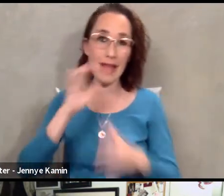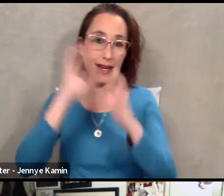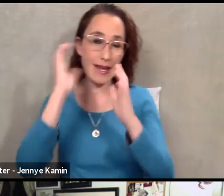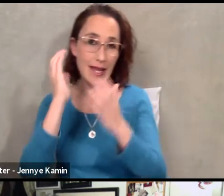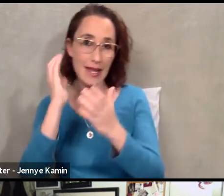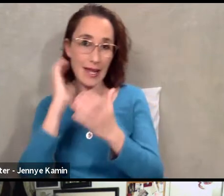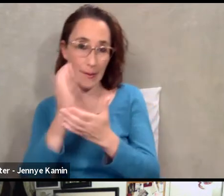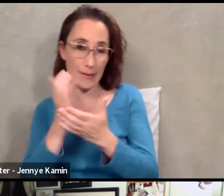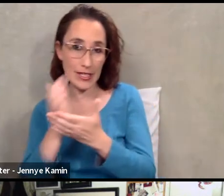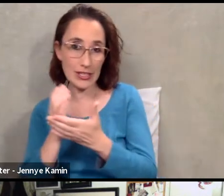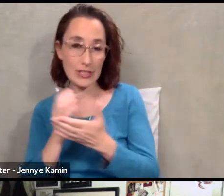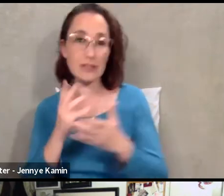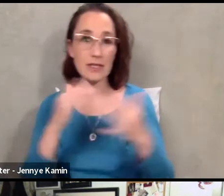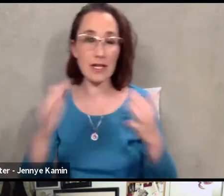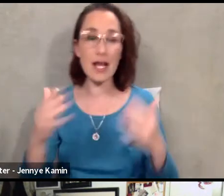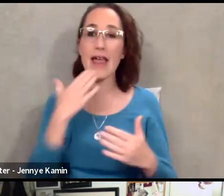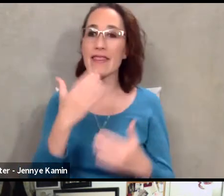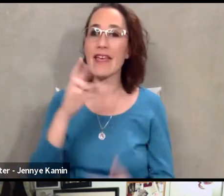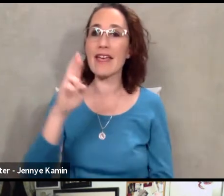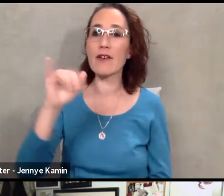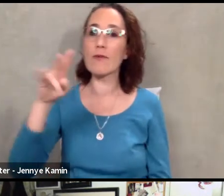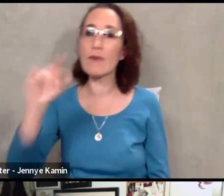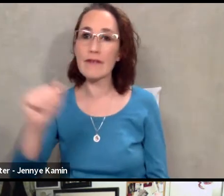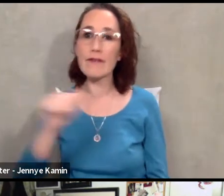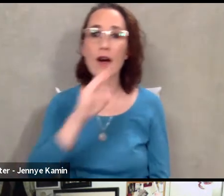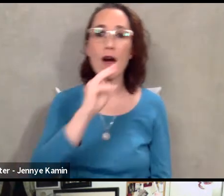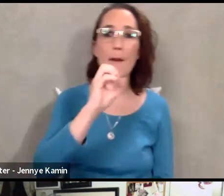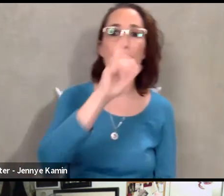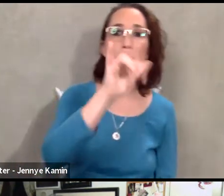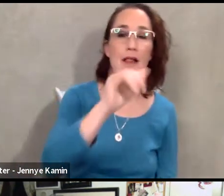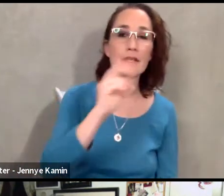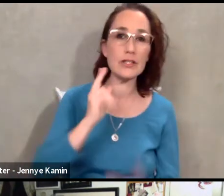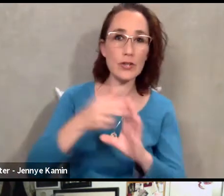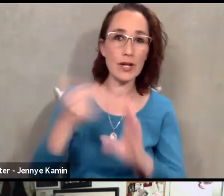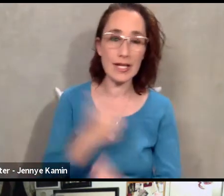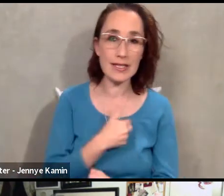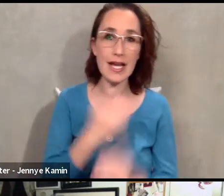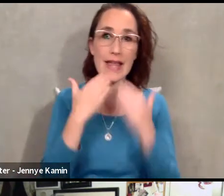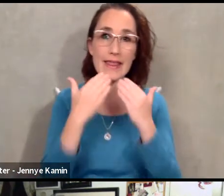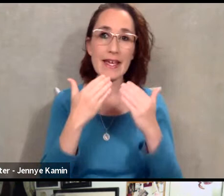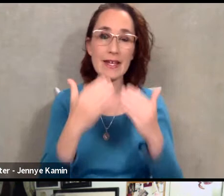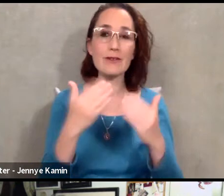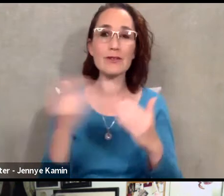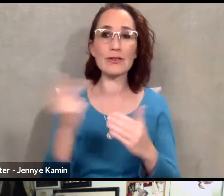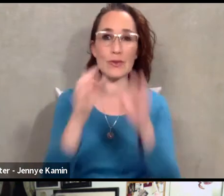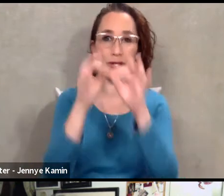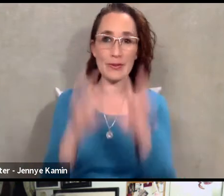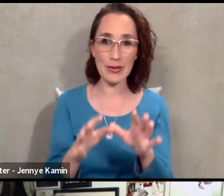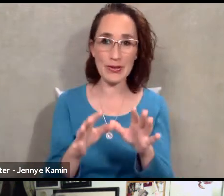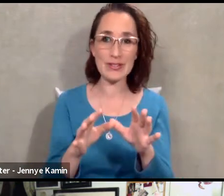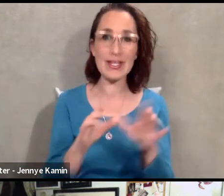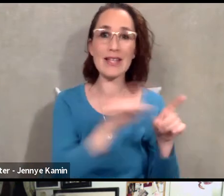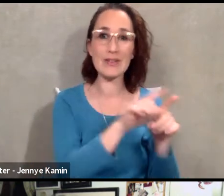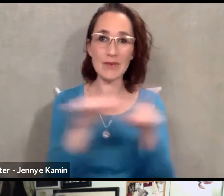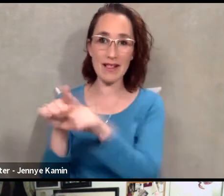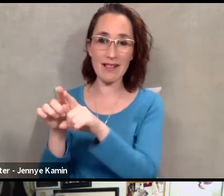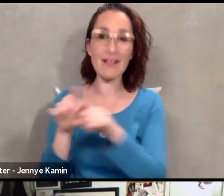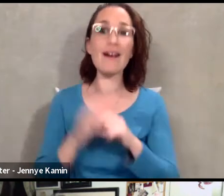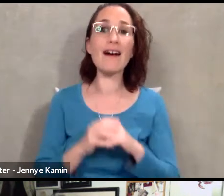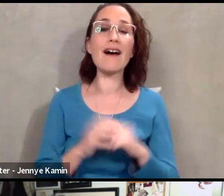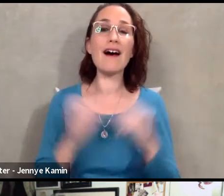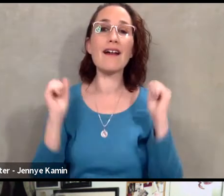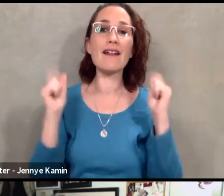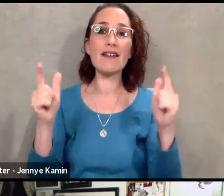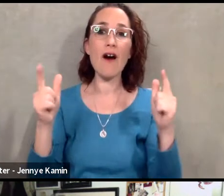much, Reva. Thank you, Molly, for joining us. Thank you very much to our interpreters. And everyone